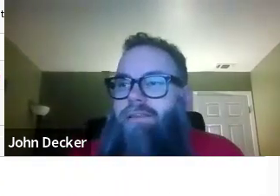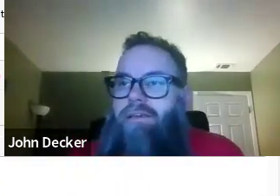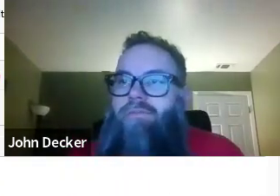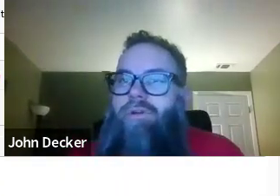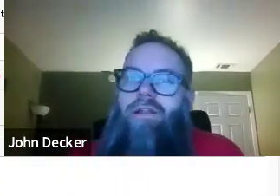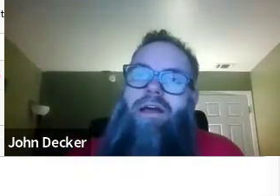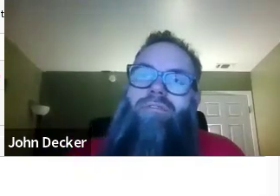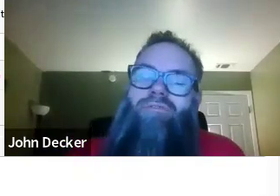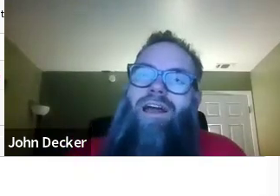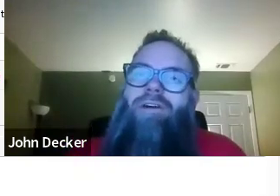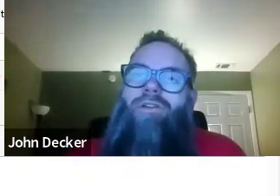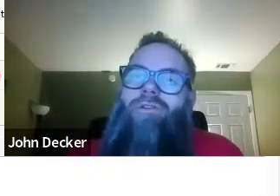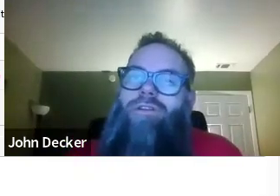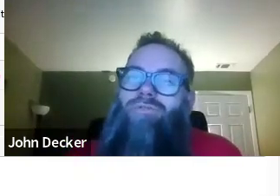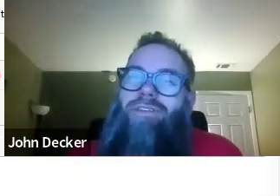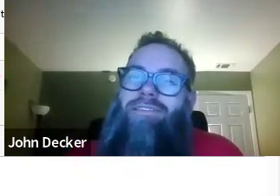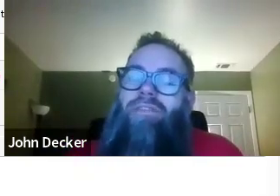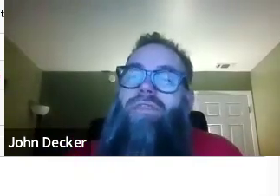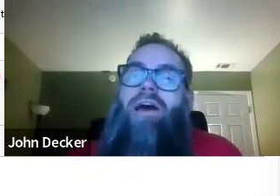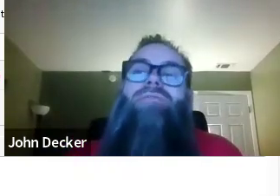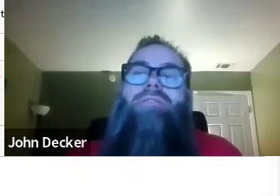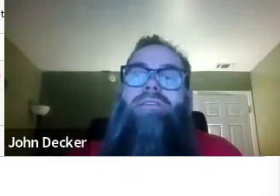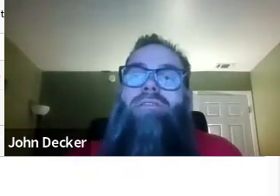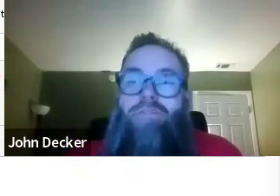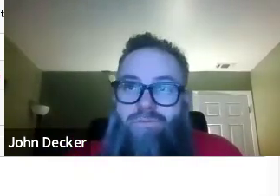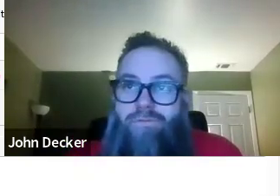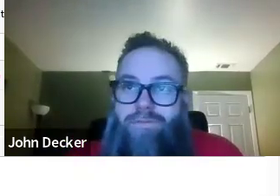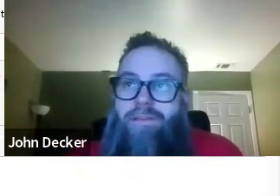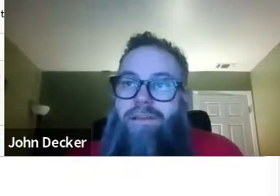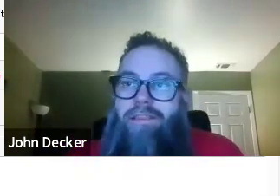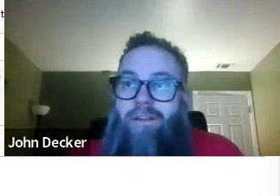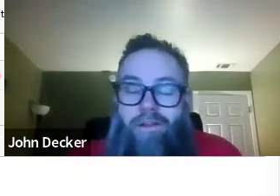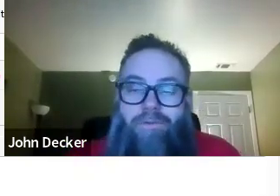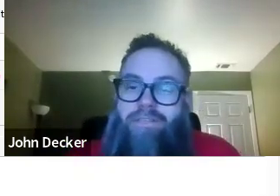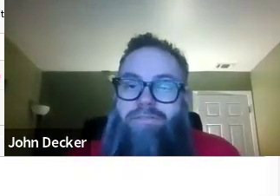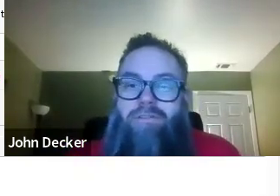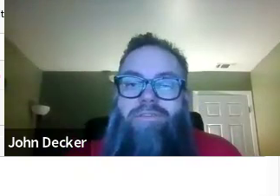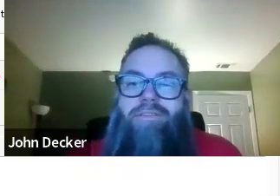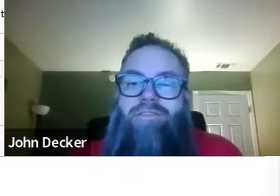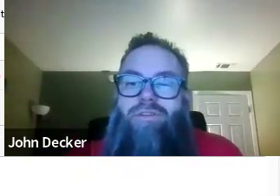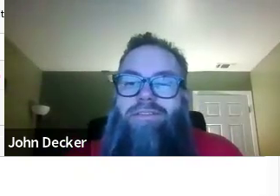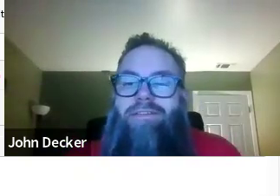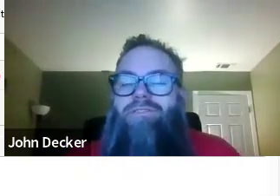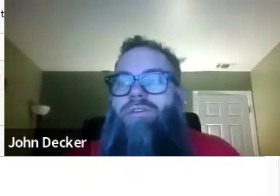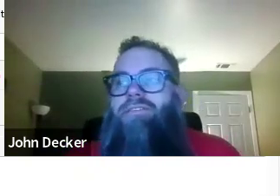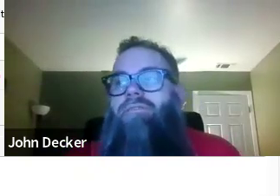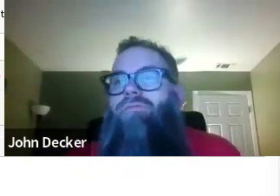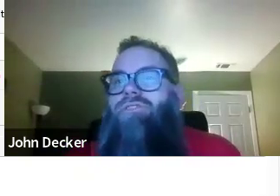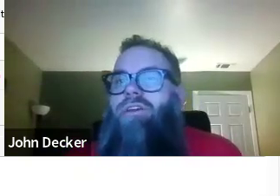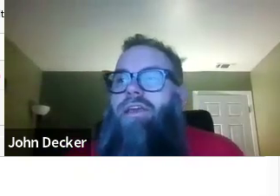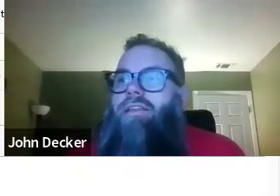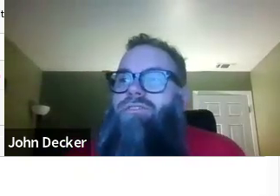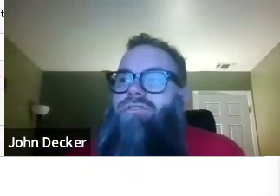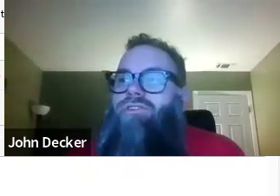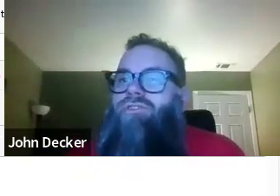to the idea that we are going to have 527,000 individuals that are going to receive services in 26,